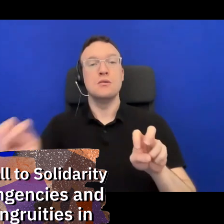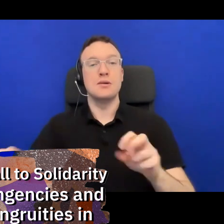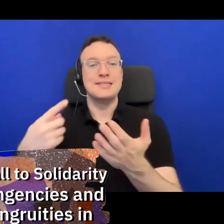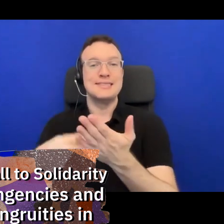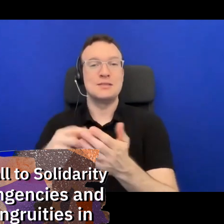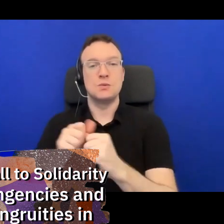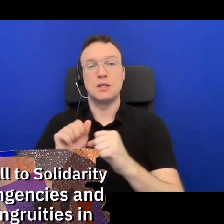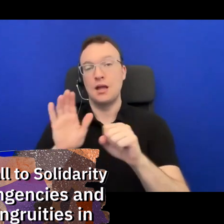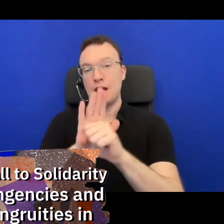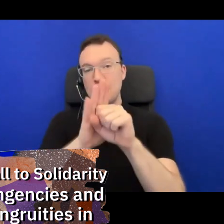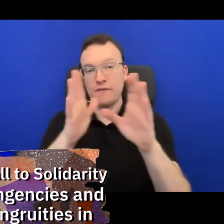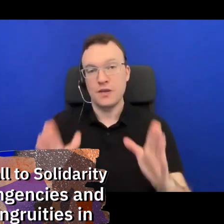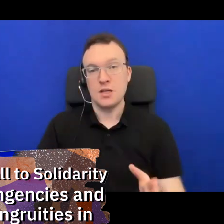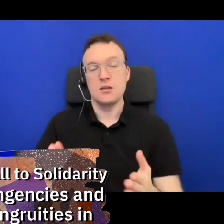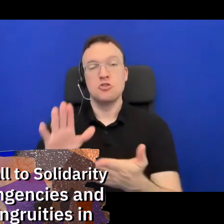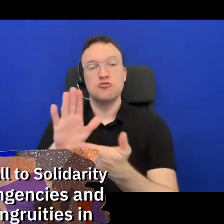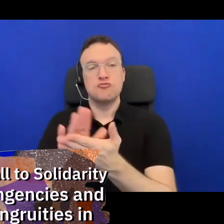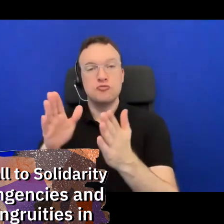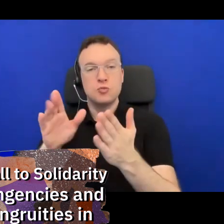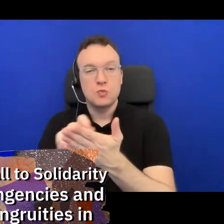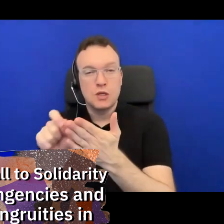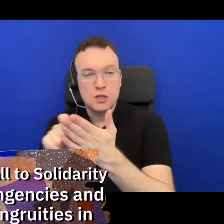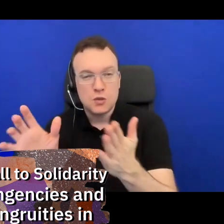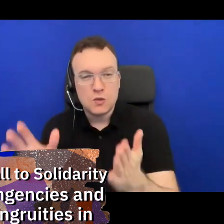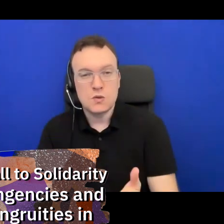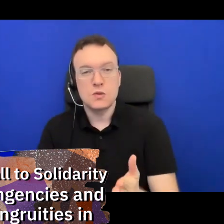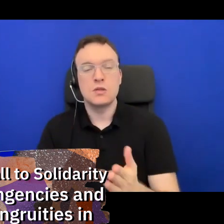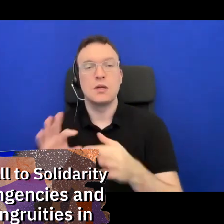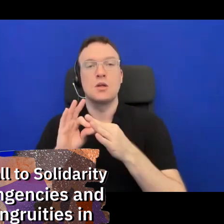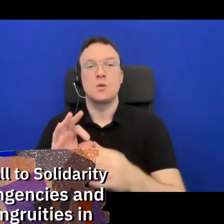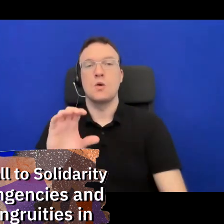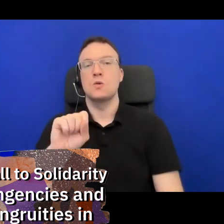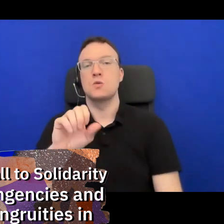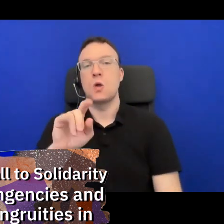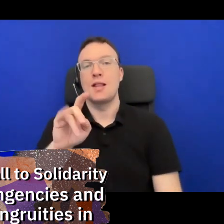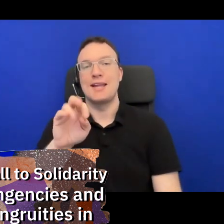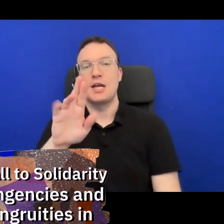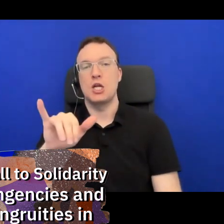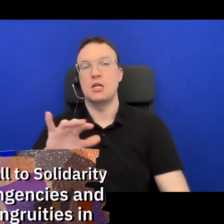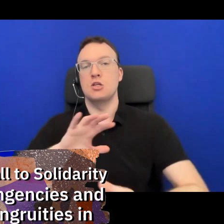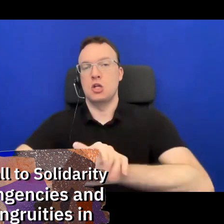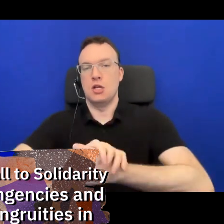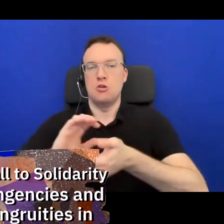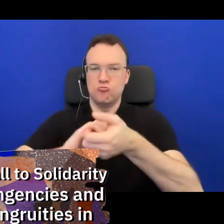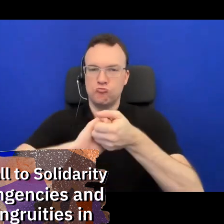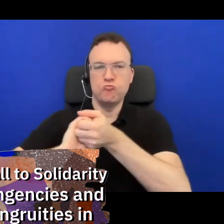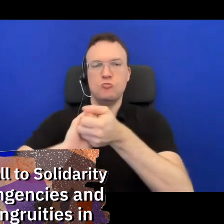and scholars on solidarity and liberation, which we hope you'll be able to attend.